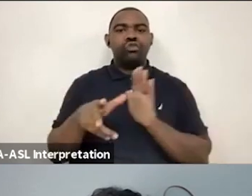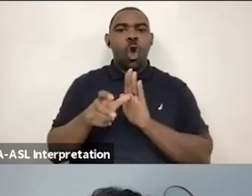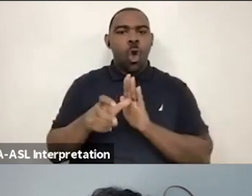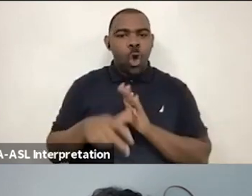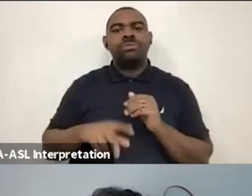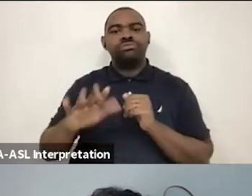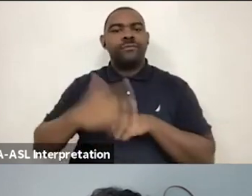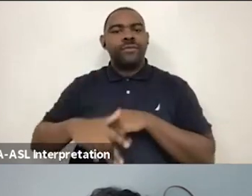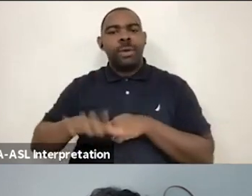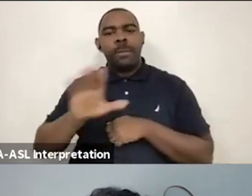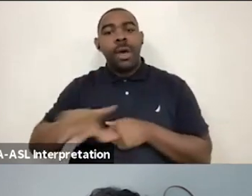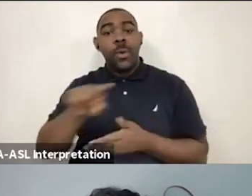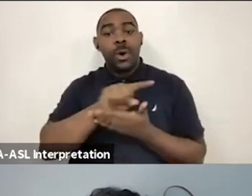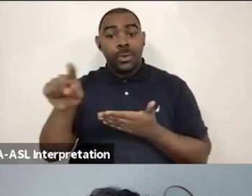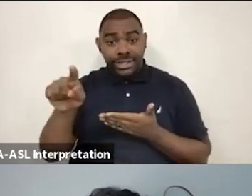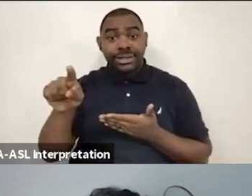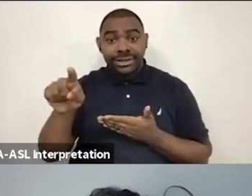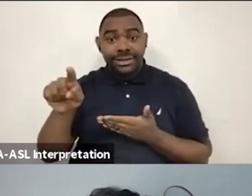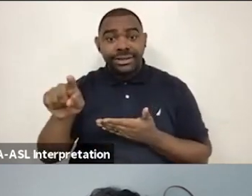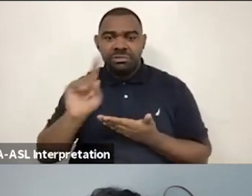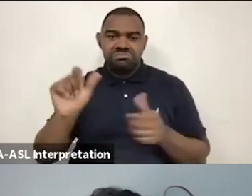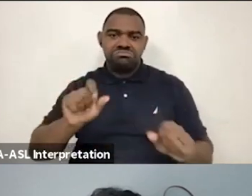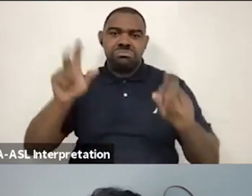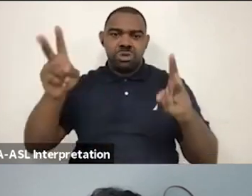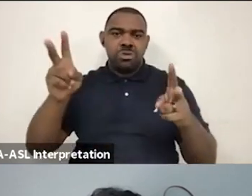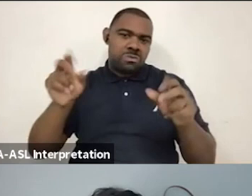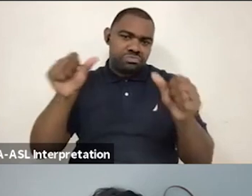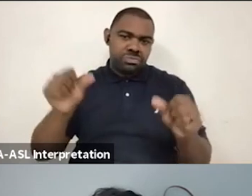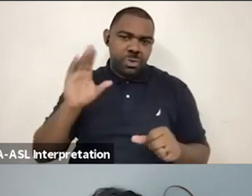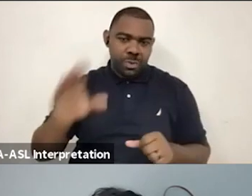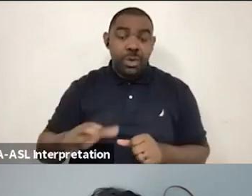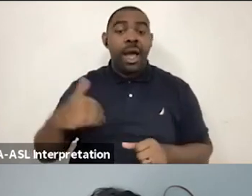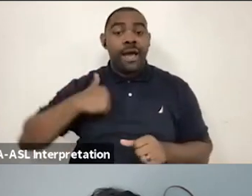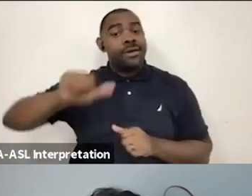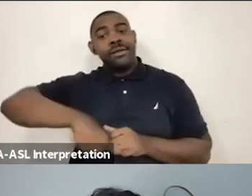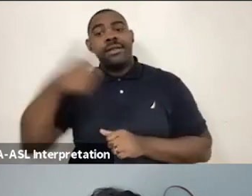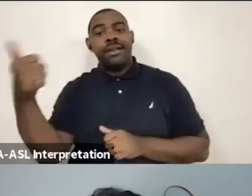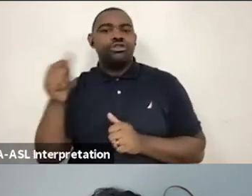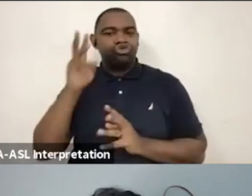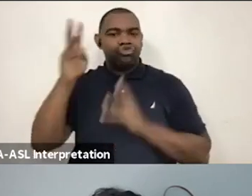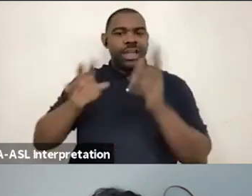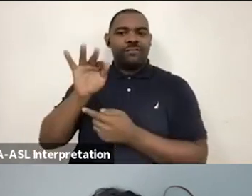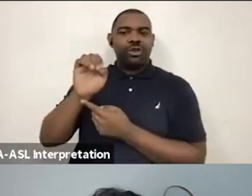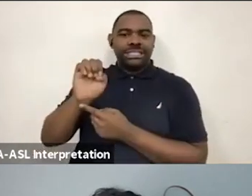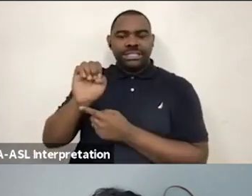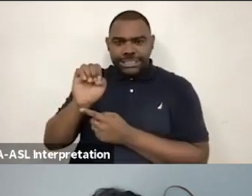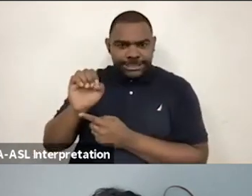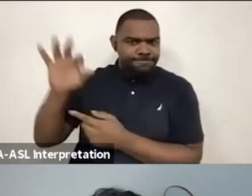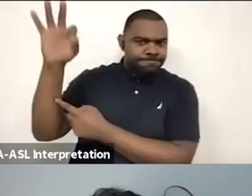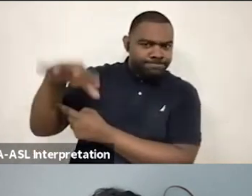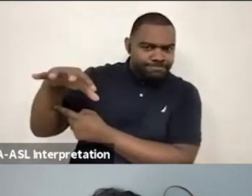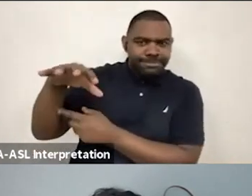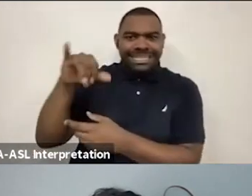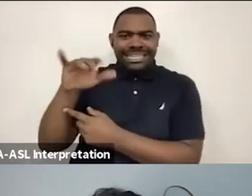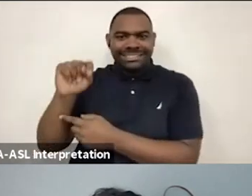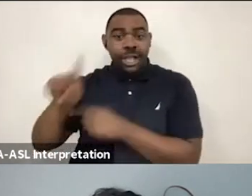been recorded. It will be available in the next week or so. And we will have another Creative Forces Insights on